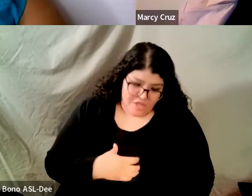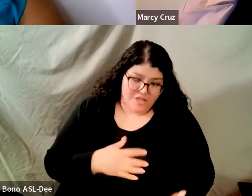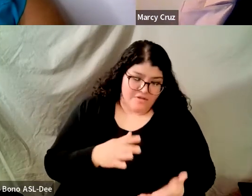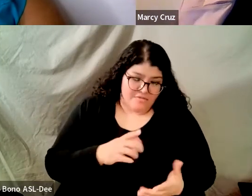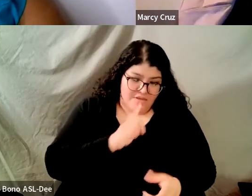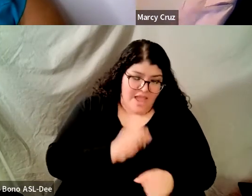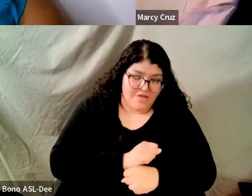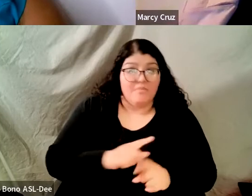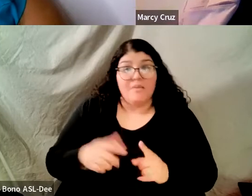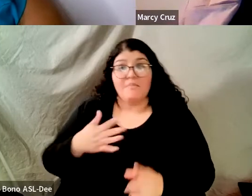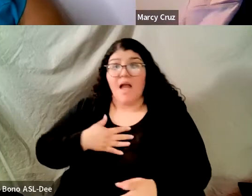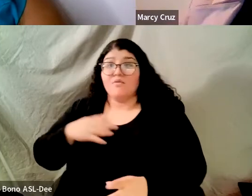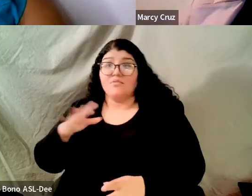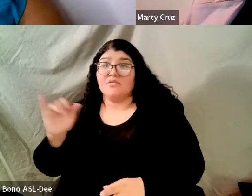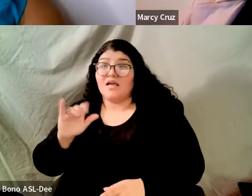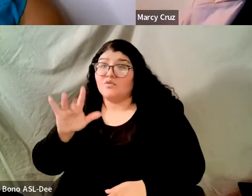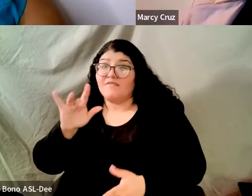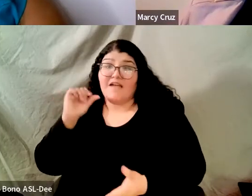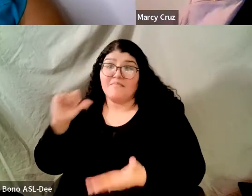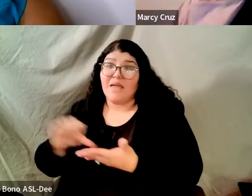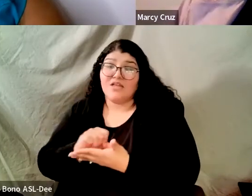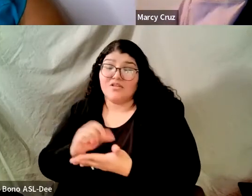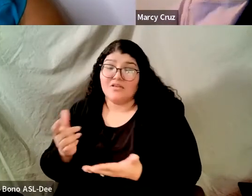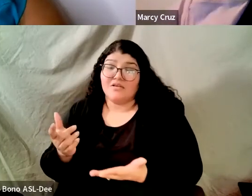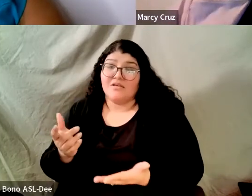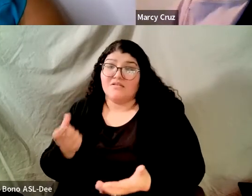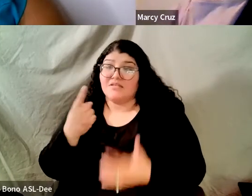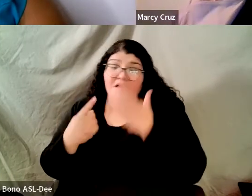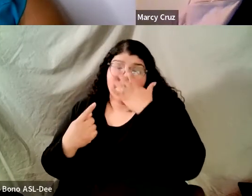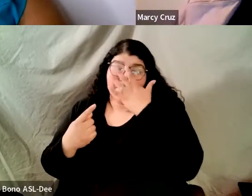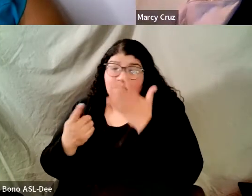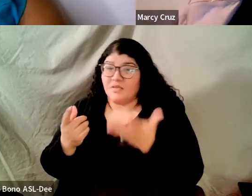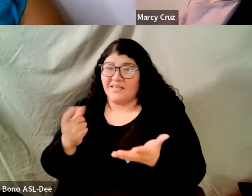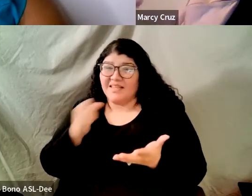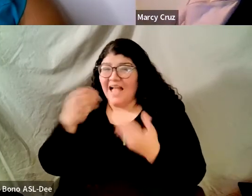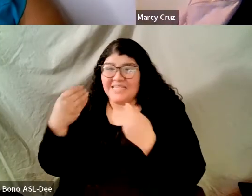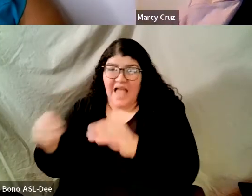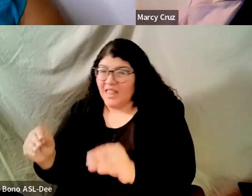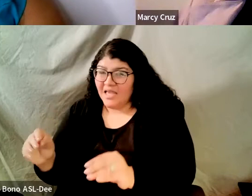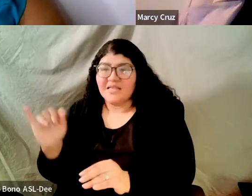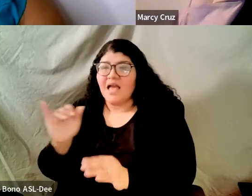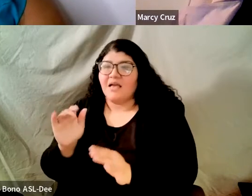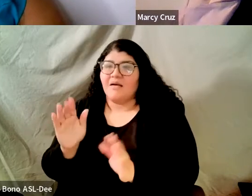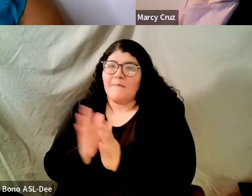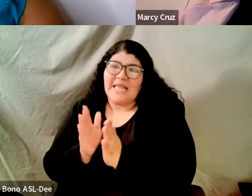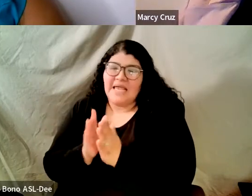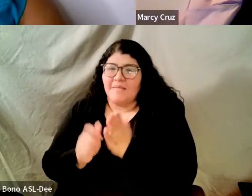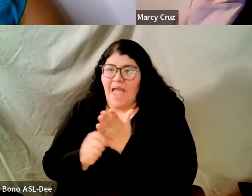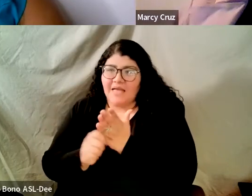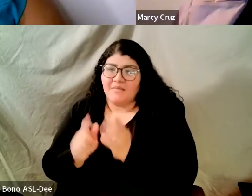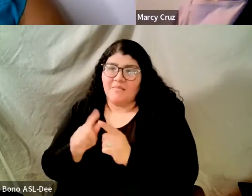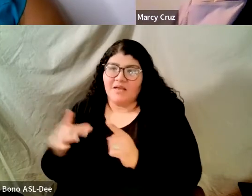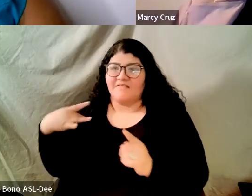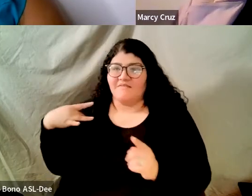And it's basically just like a catalog, except you're not selling. You're just, it's like a mini magazine kind of thing, but it's fashion